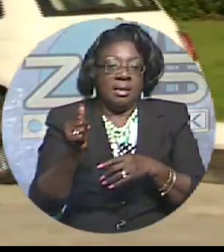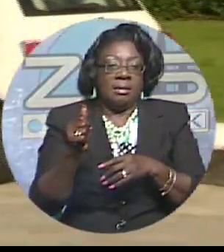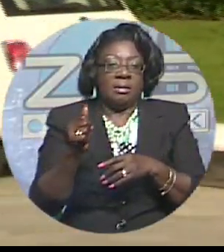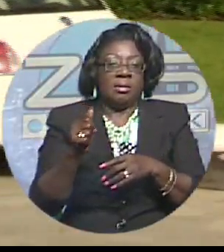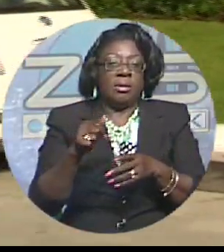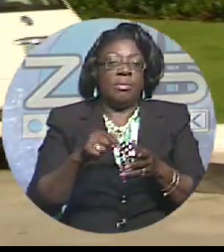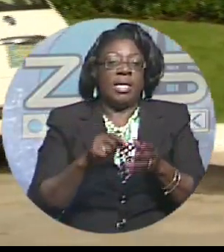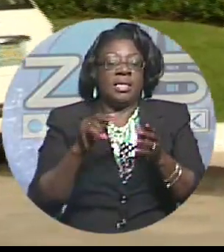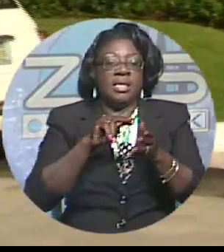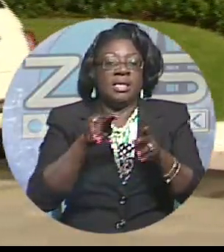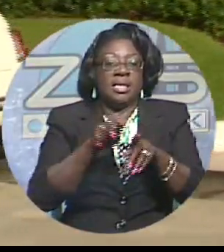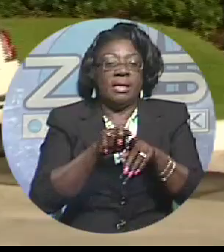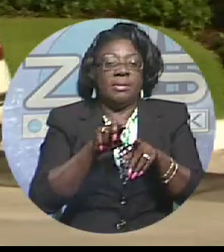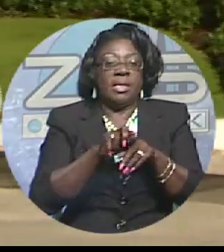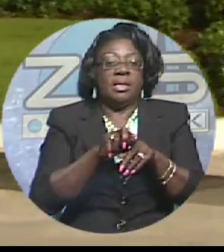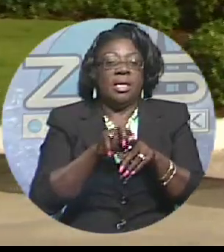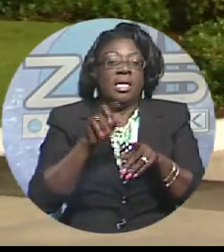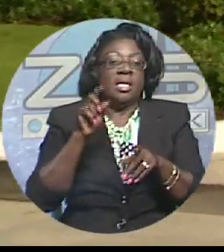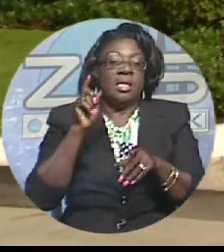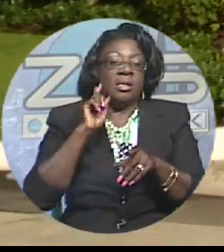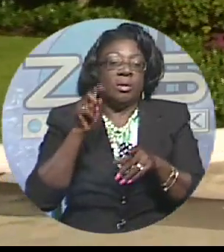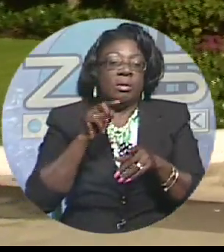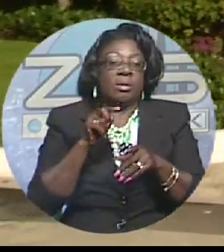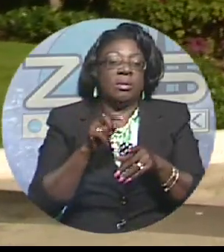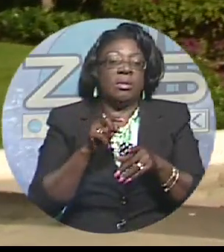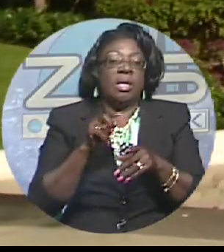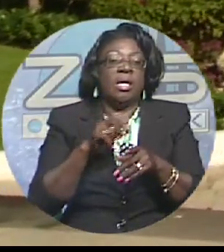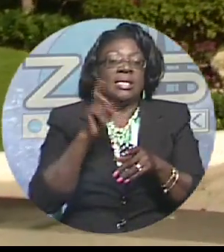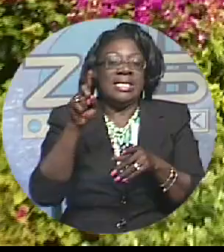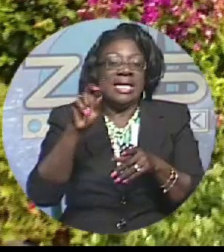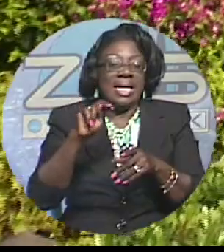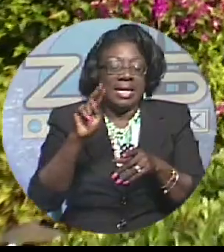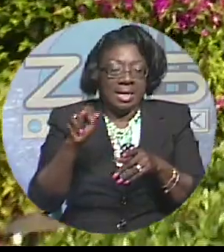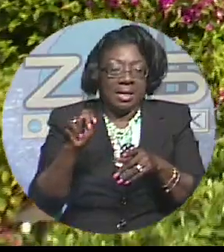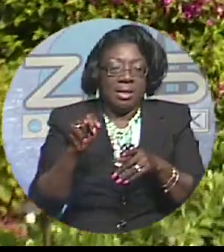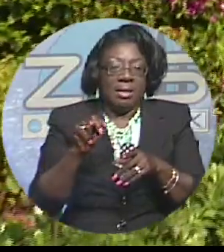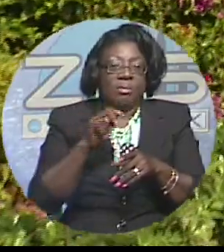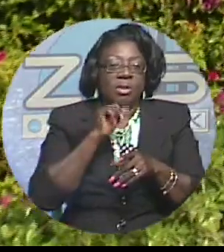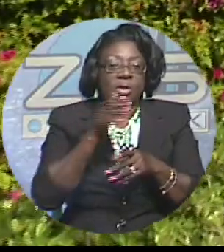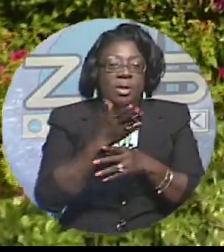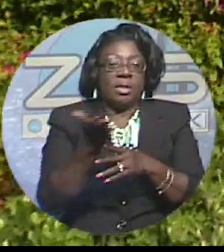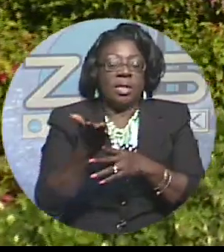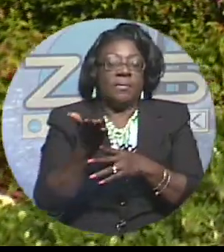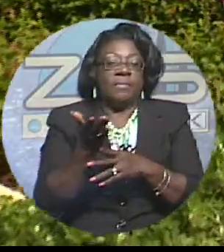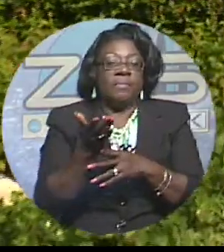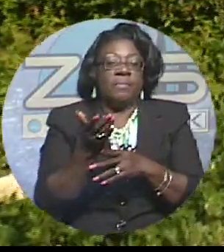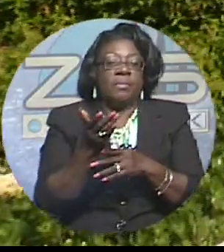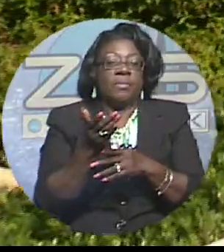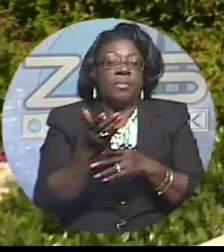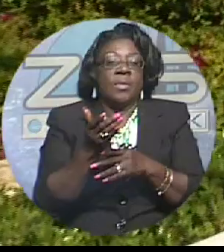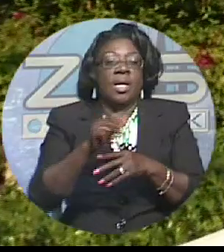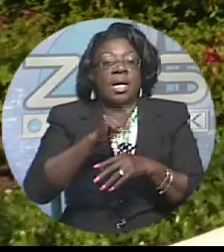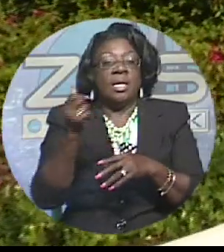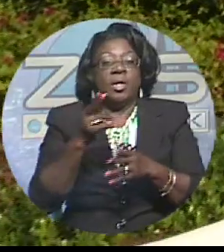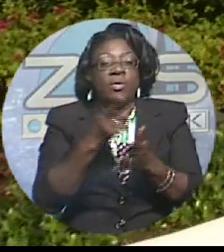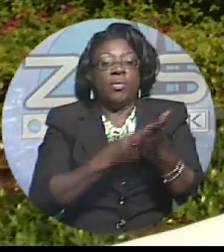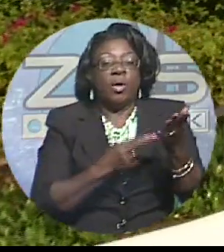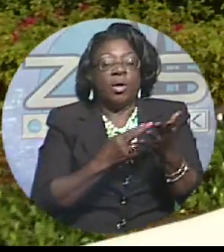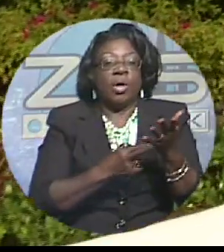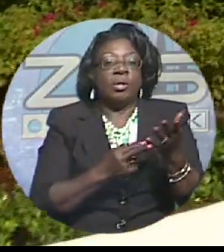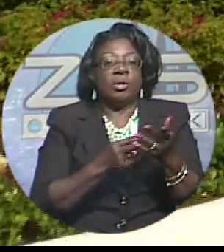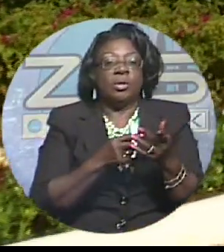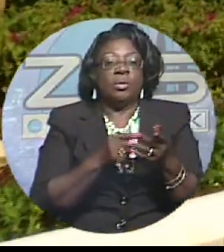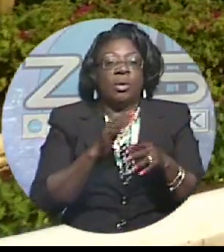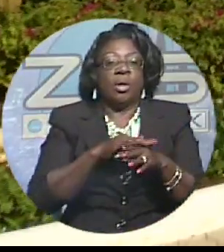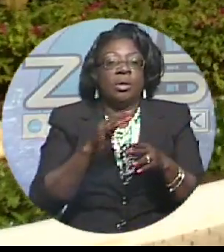Vasily. Donna Vasily's DNA was excluded, while a minor DNA profile proved inconclusive. Another report on September